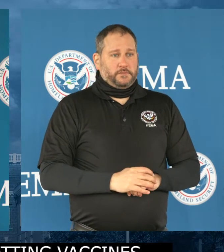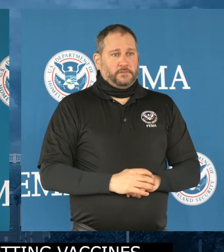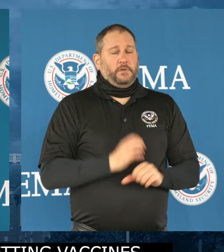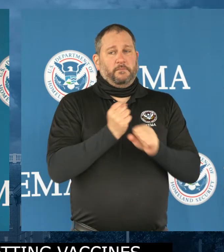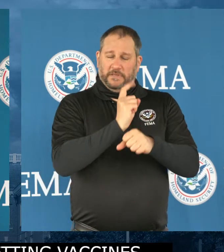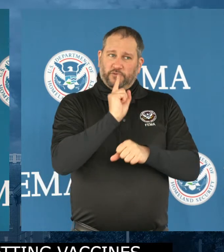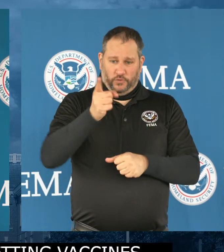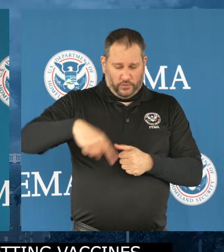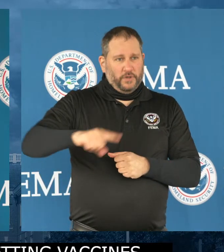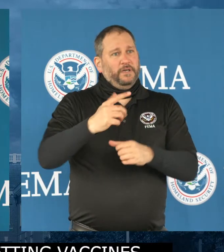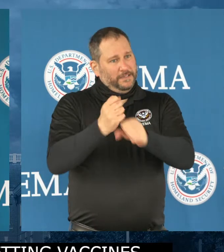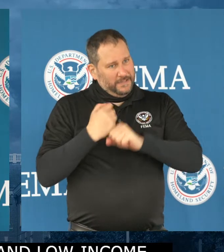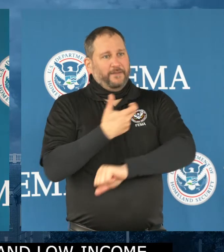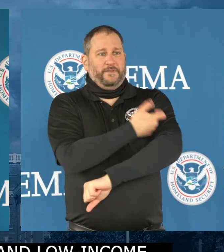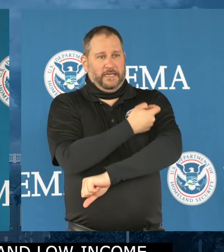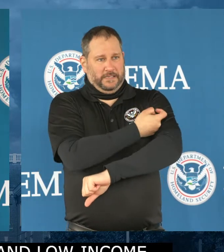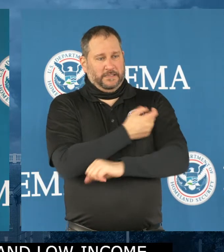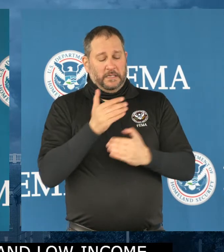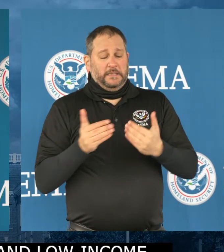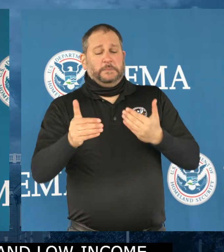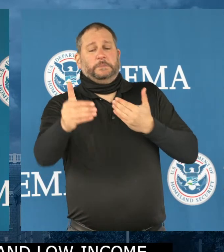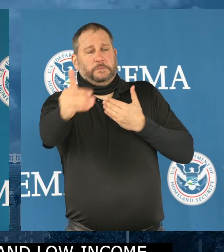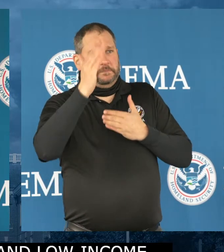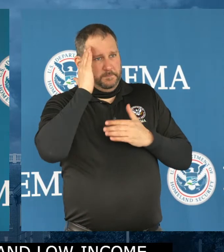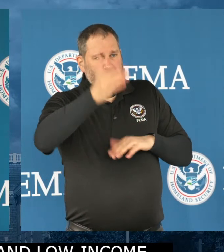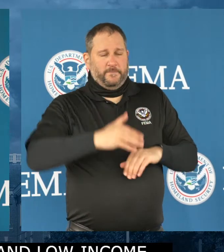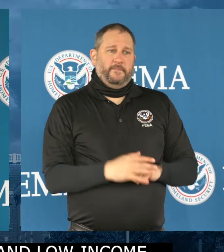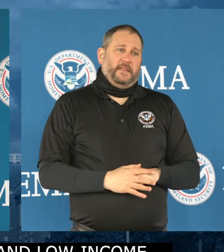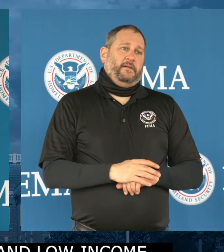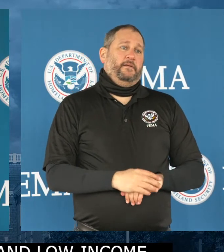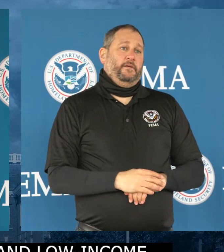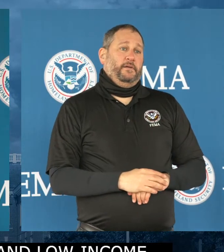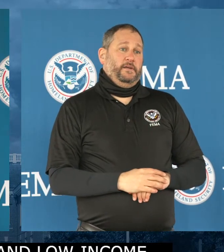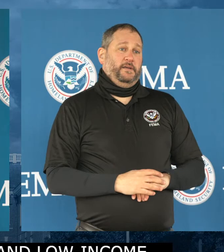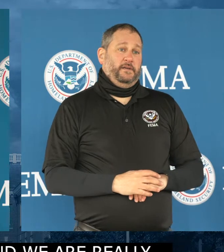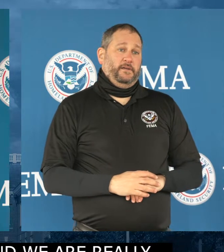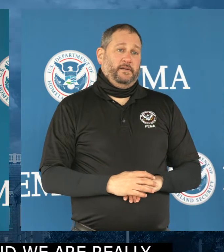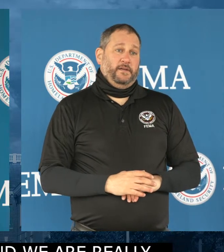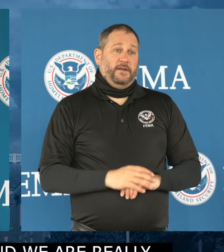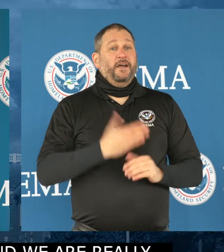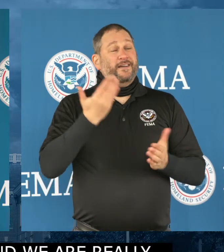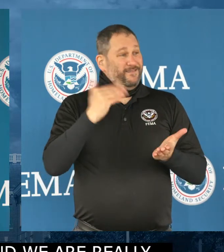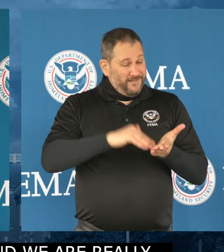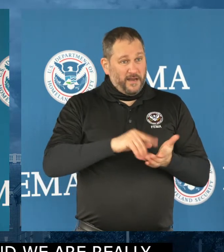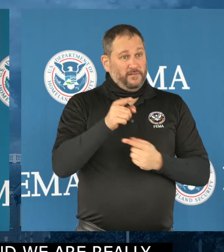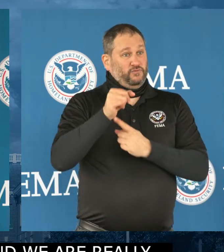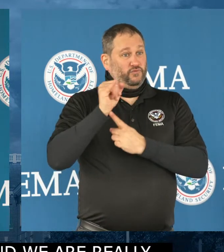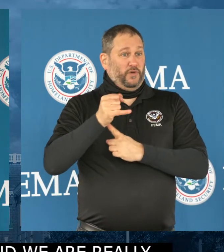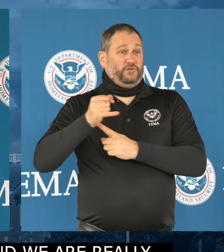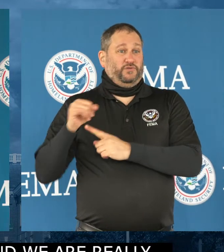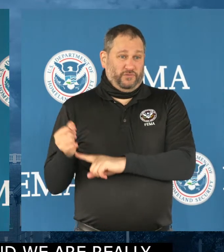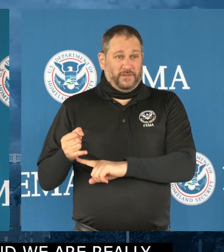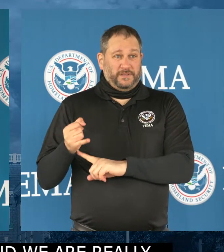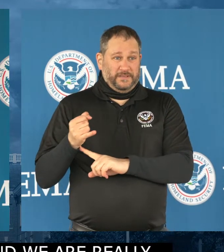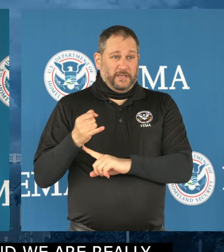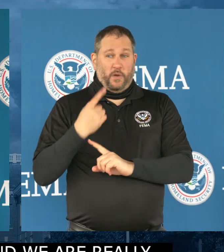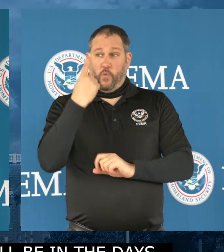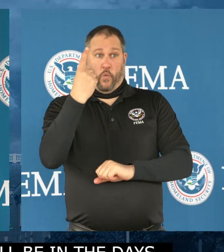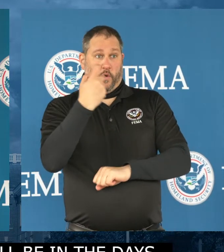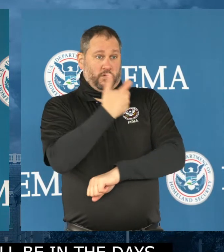the days and weeks ahead. Again, a Johnson & Johnson one-dose vaccine will be a